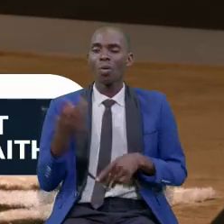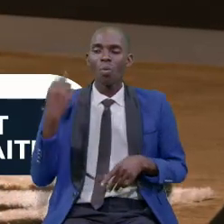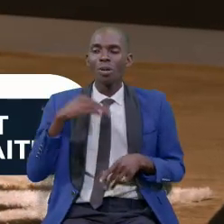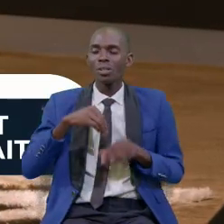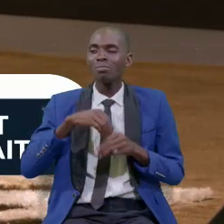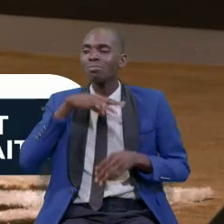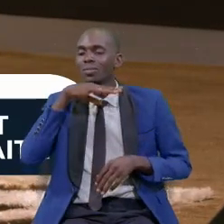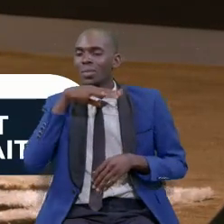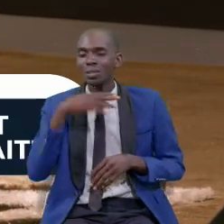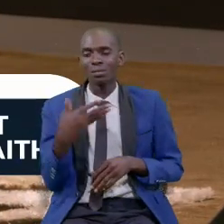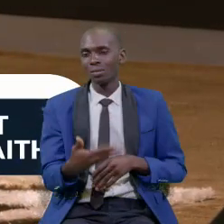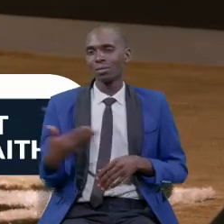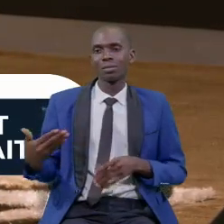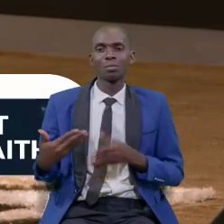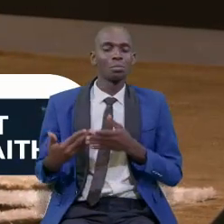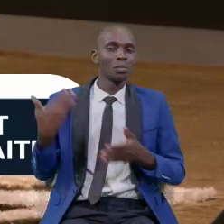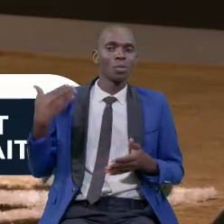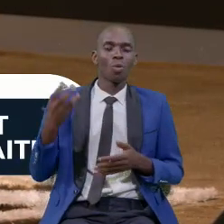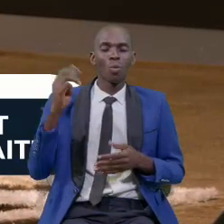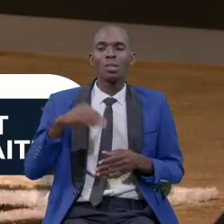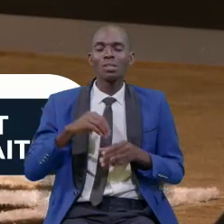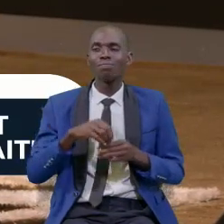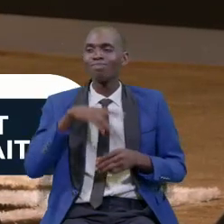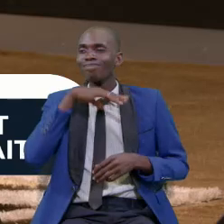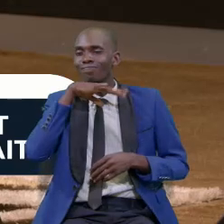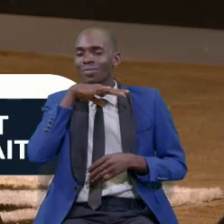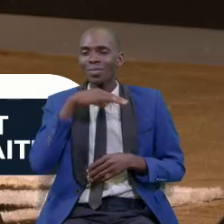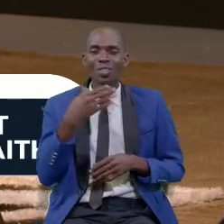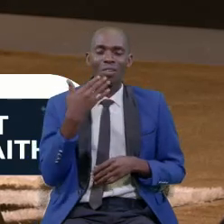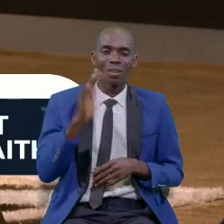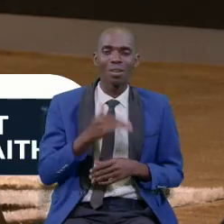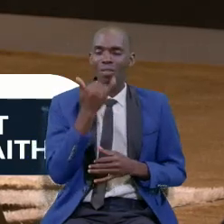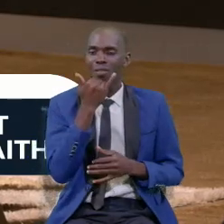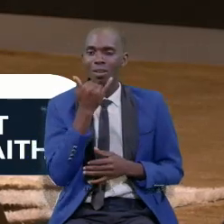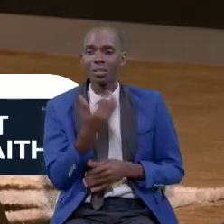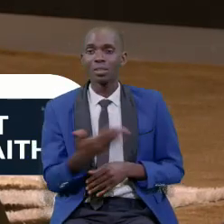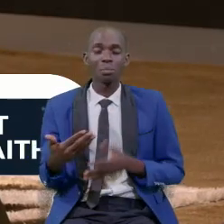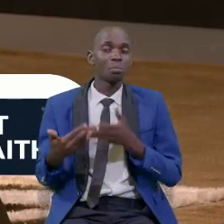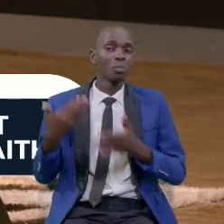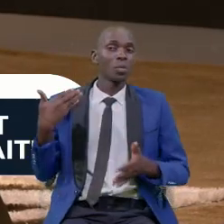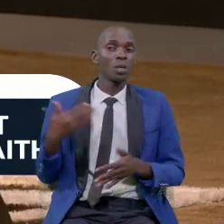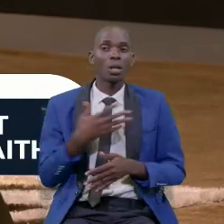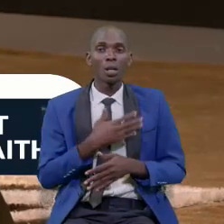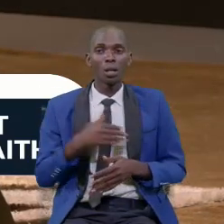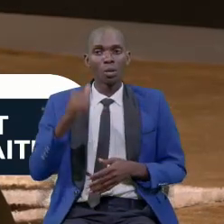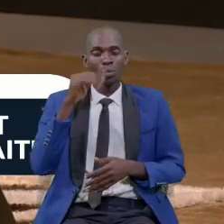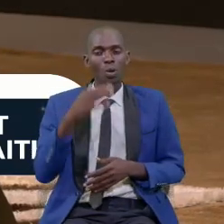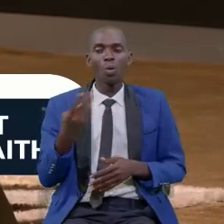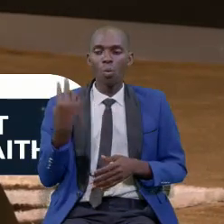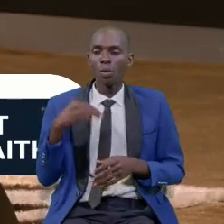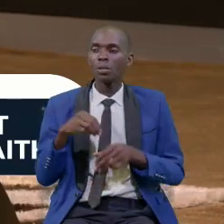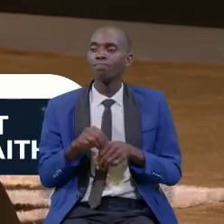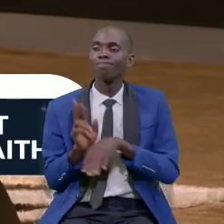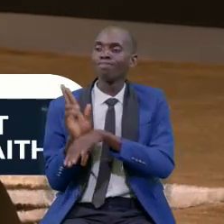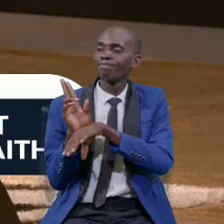defilement. She was into filthiness. And she was into besetting sin.